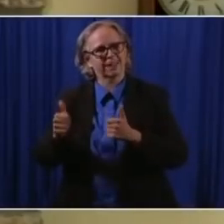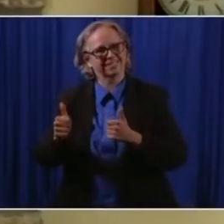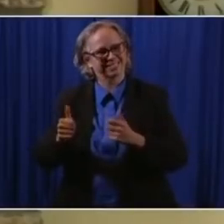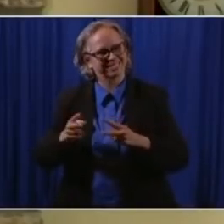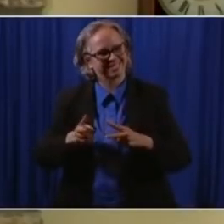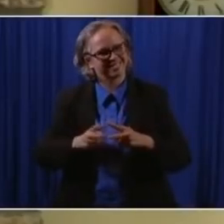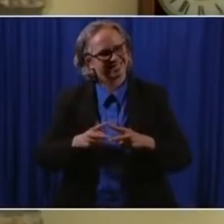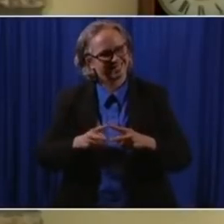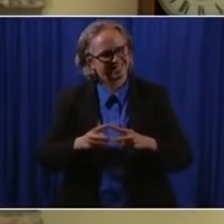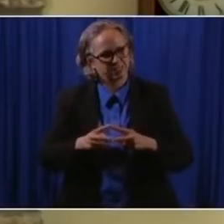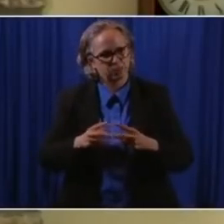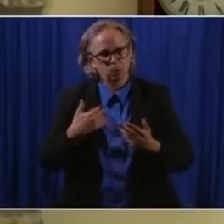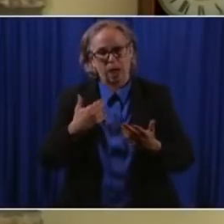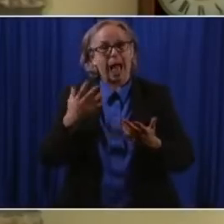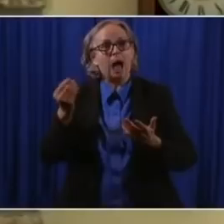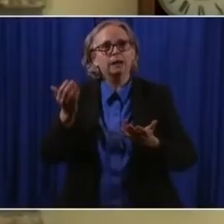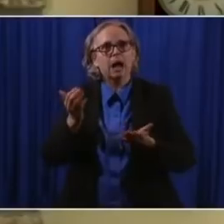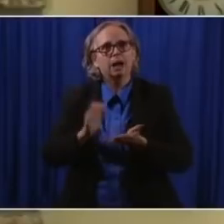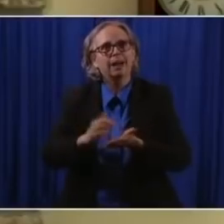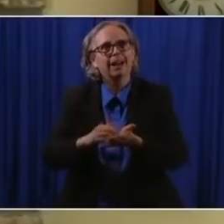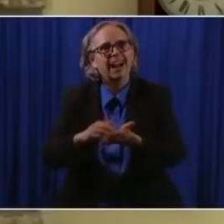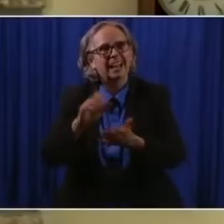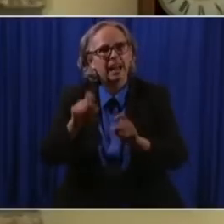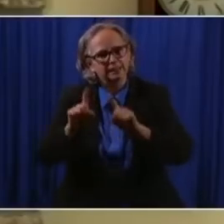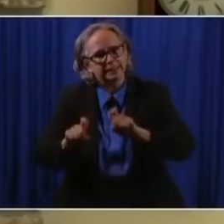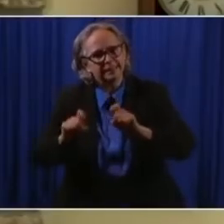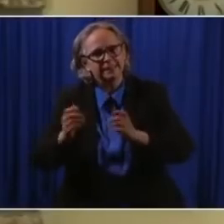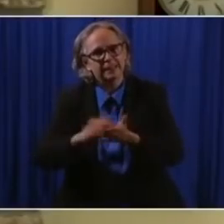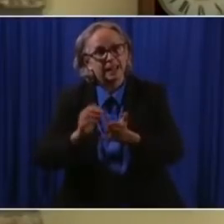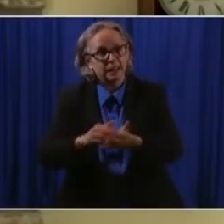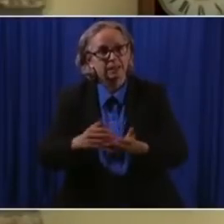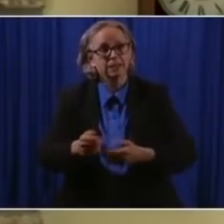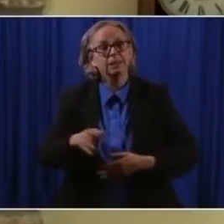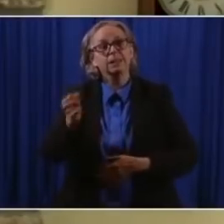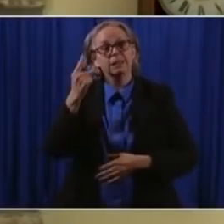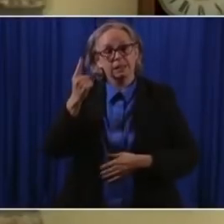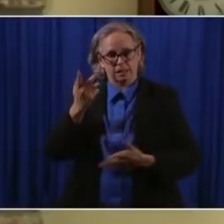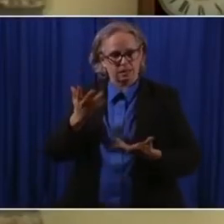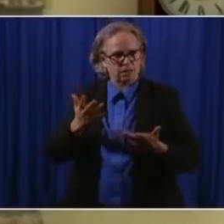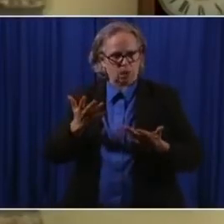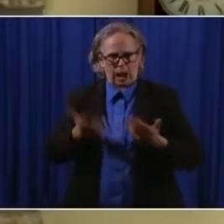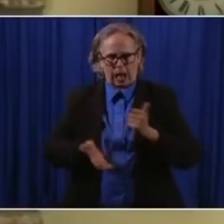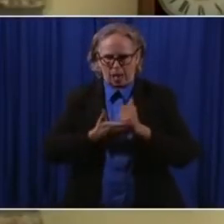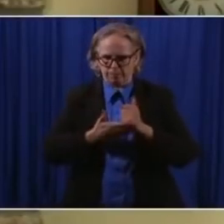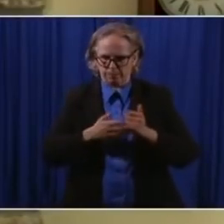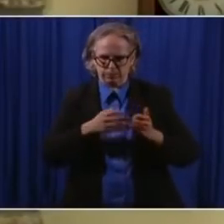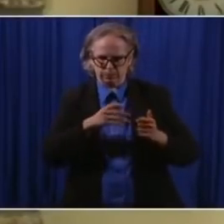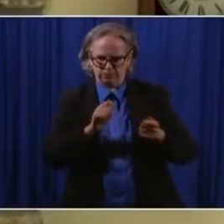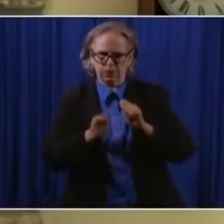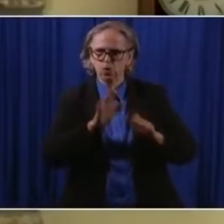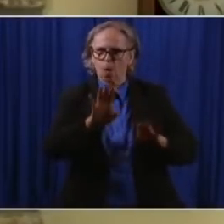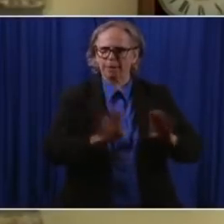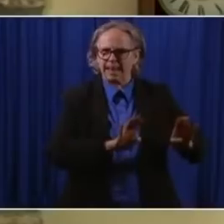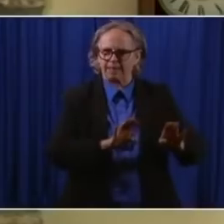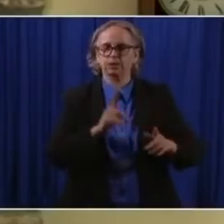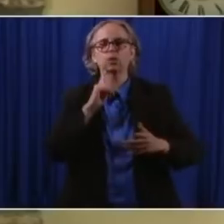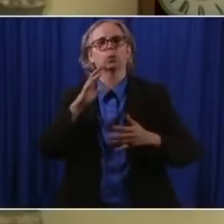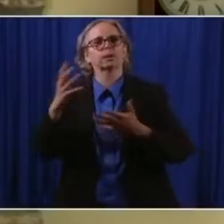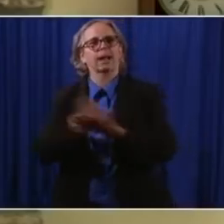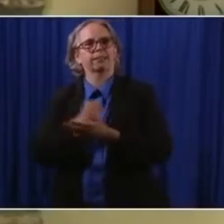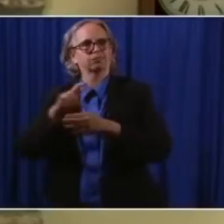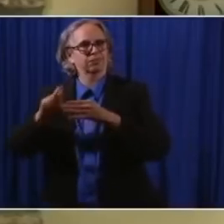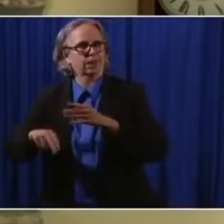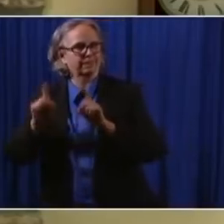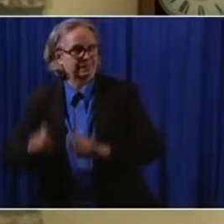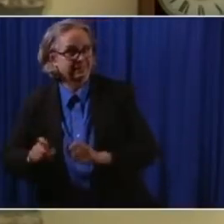high-risk settings, and modifying behavior based on the results data. Our administration has worked closely with